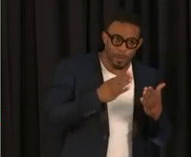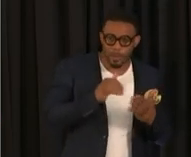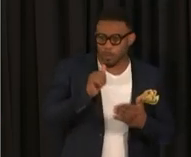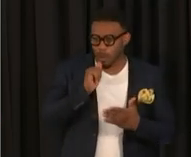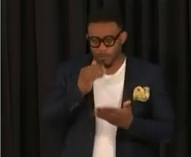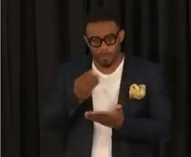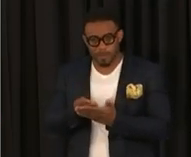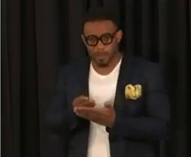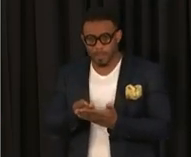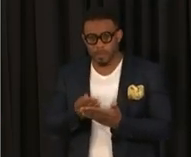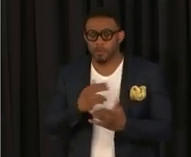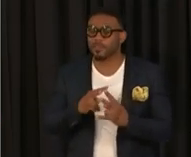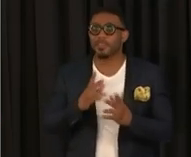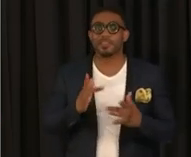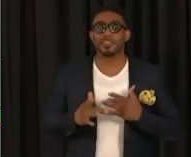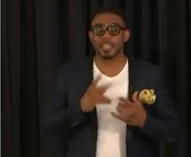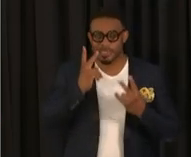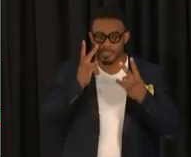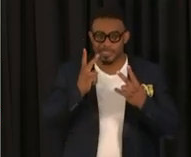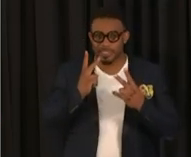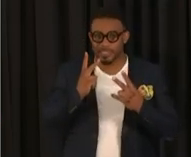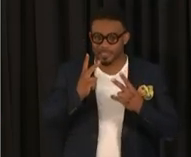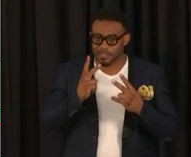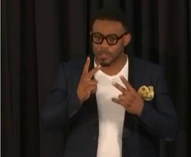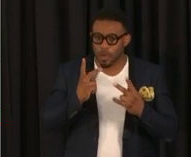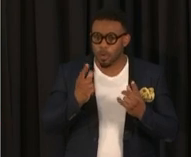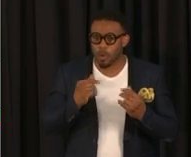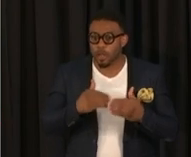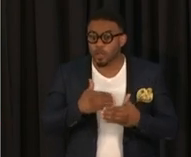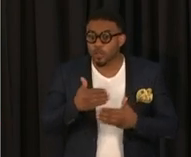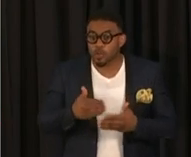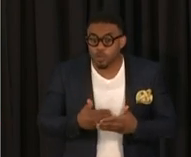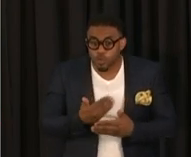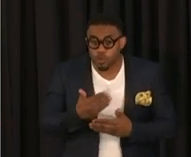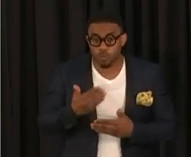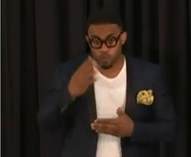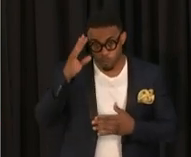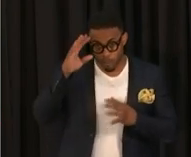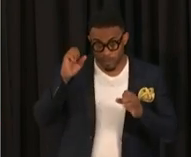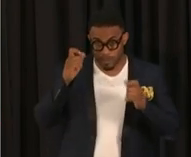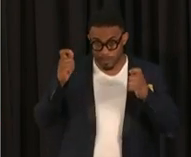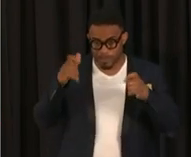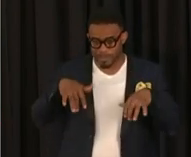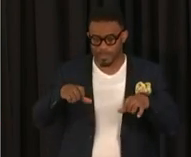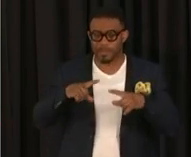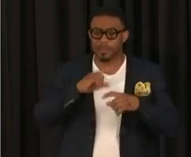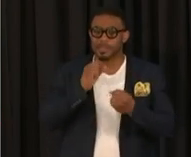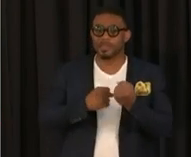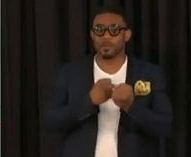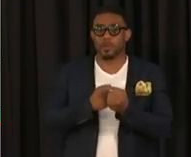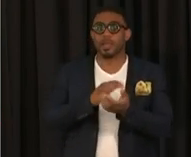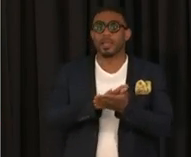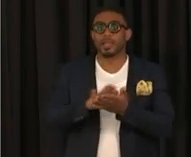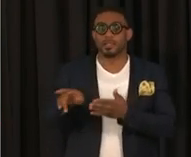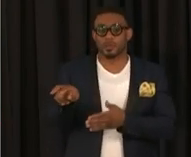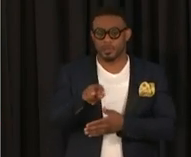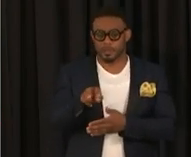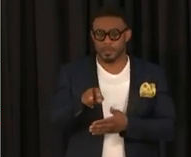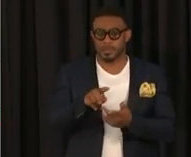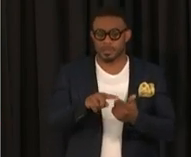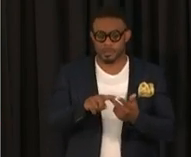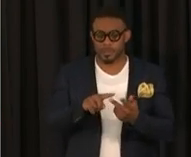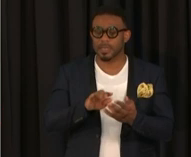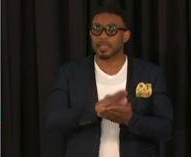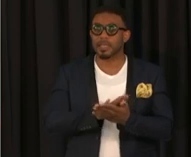public and private capital, and we're very excited to see the steps that the new presidential administration has taken to be supporting clean